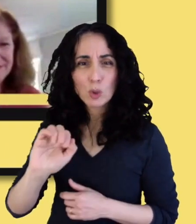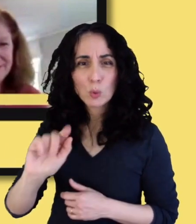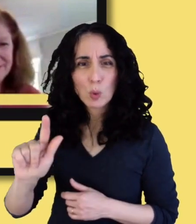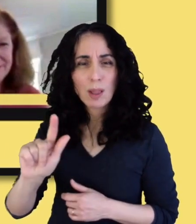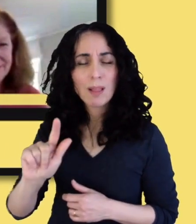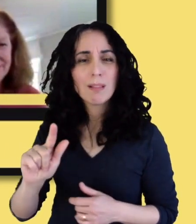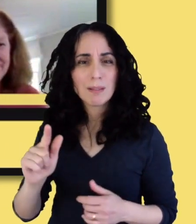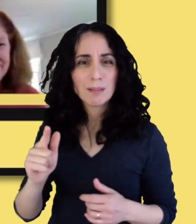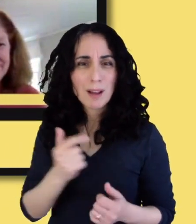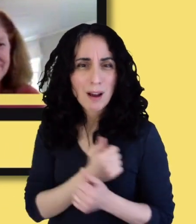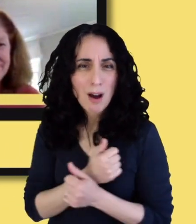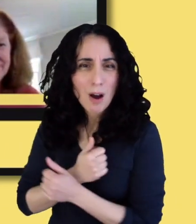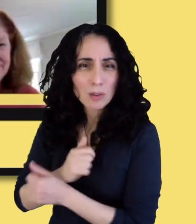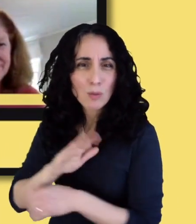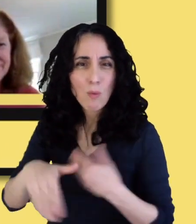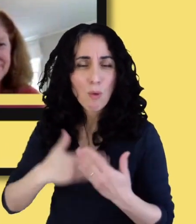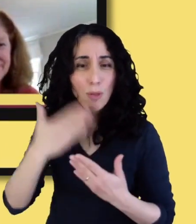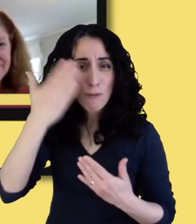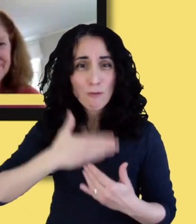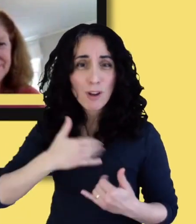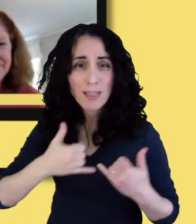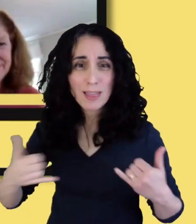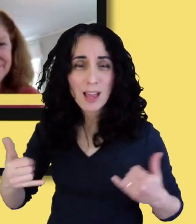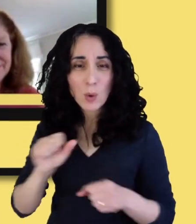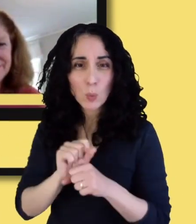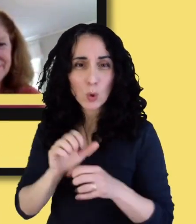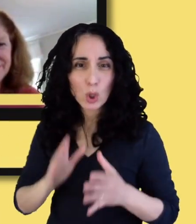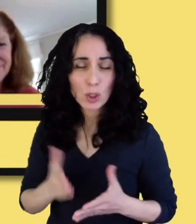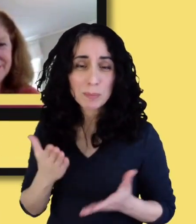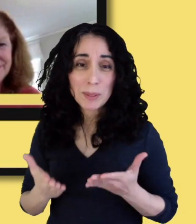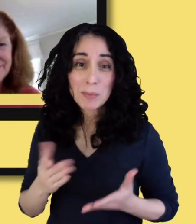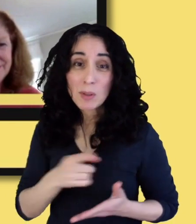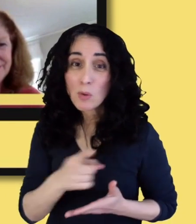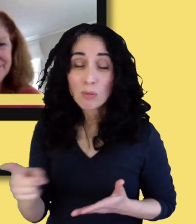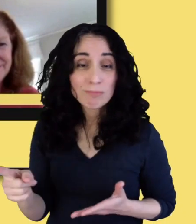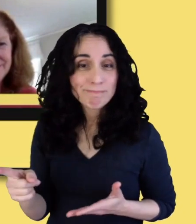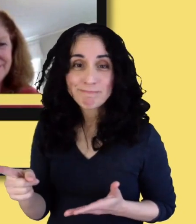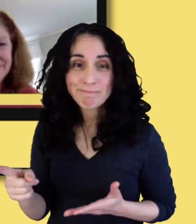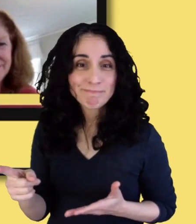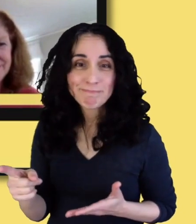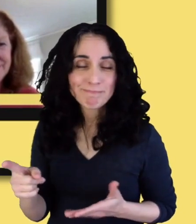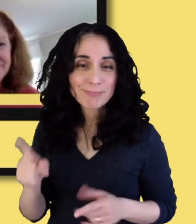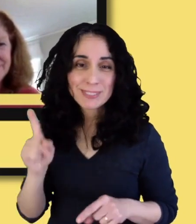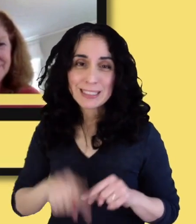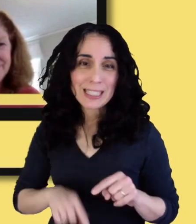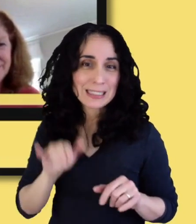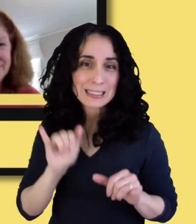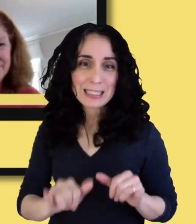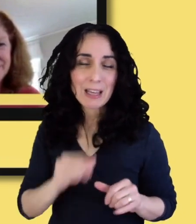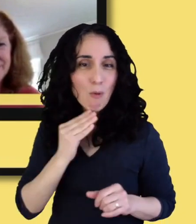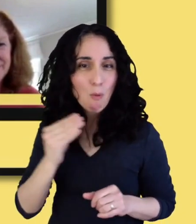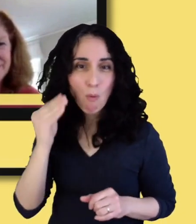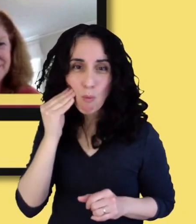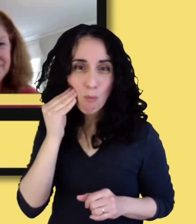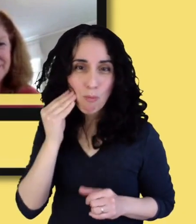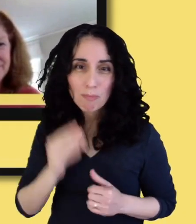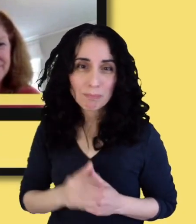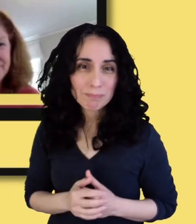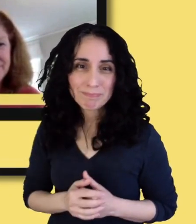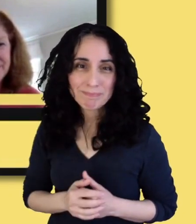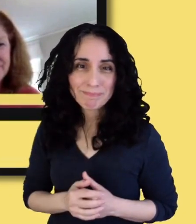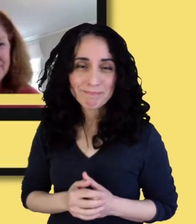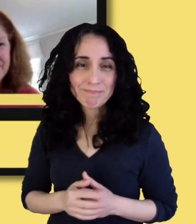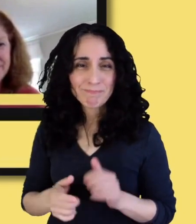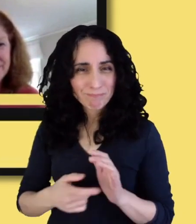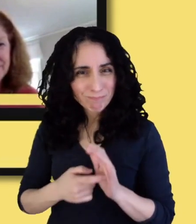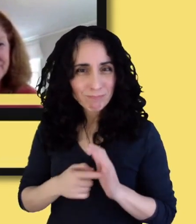to our frontline workers and people who might not have the privilege to be able to stay home right